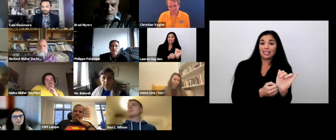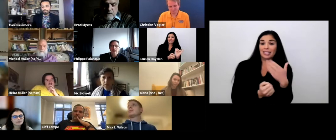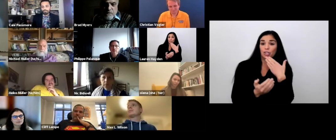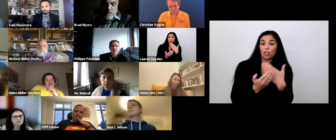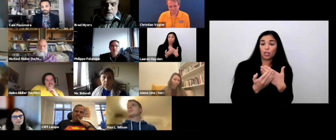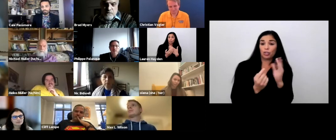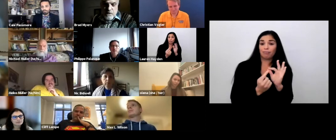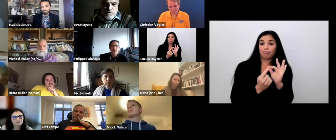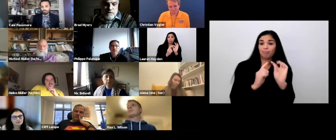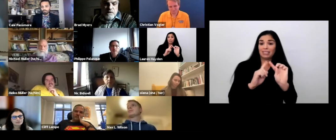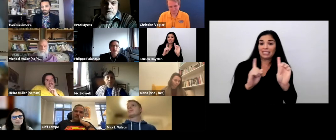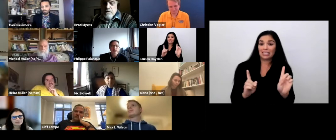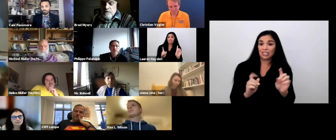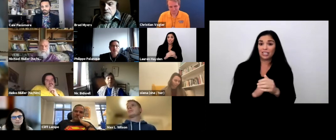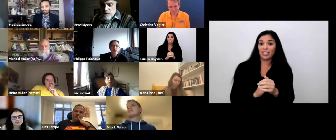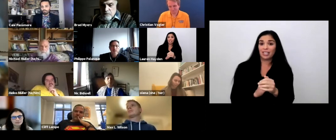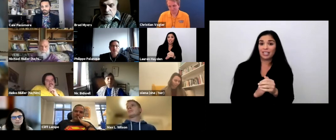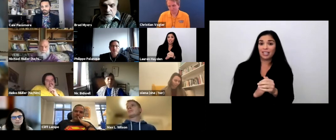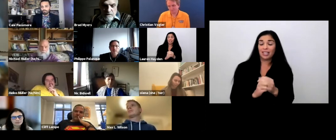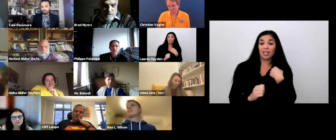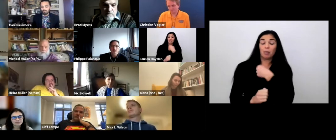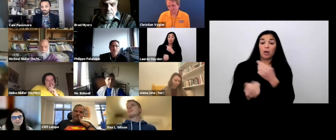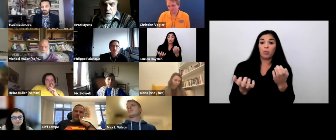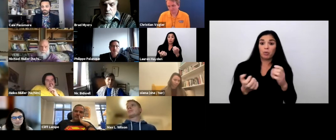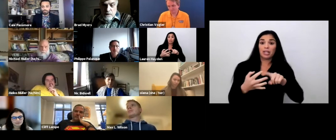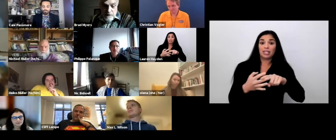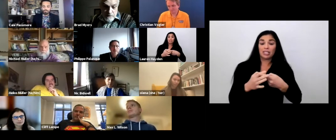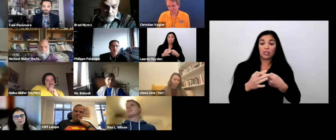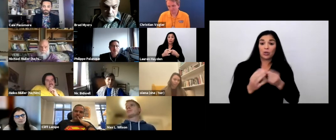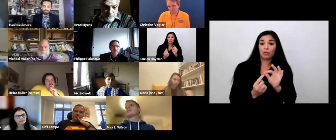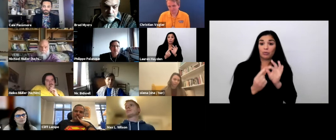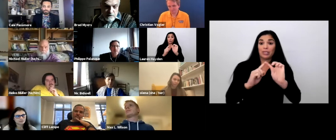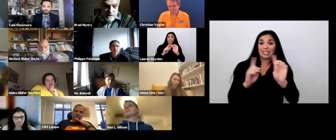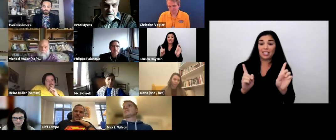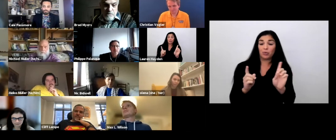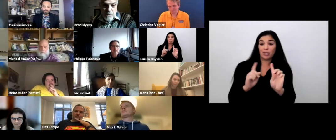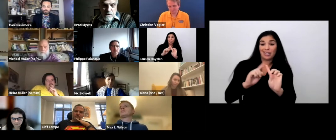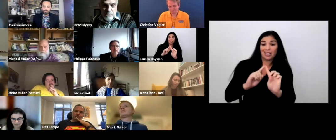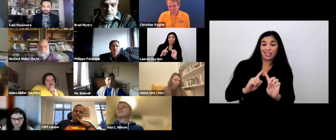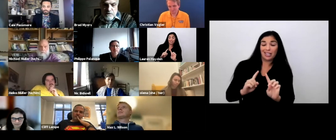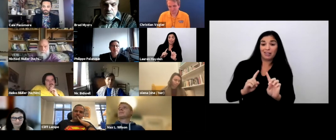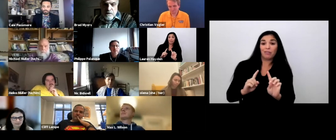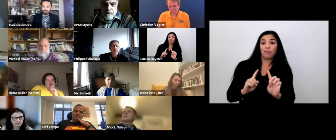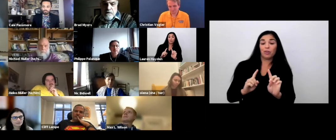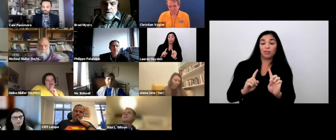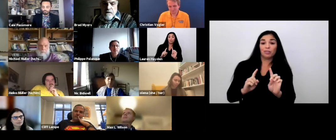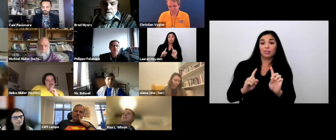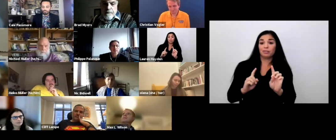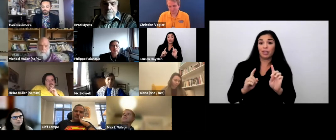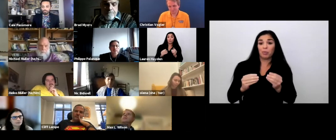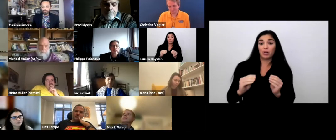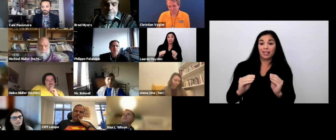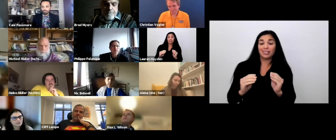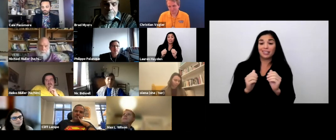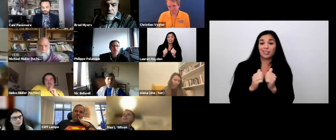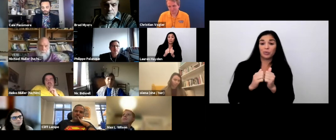I don't think we want to start distinguishing modalities between the smaller conferences.